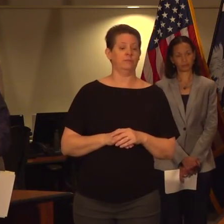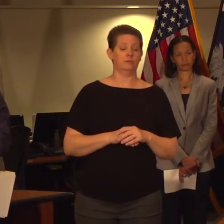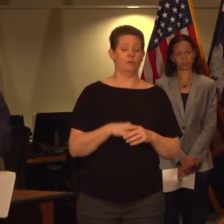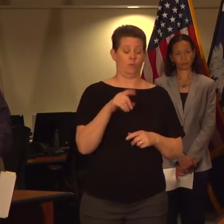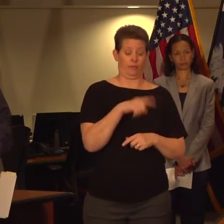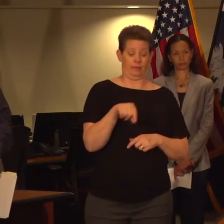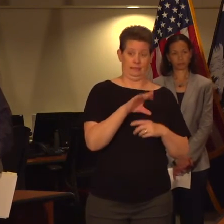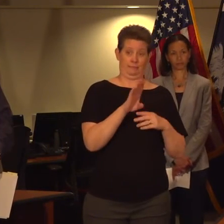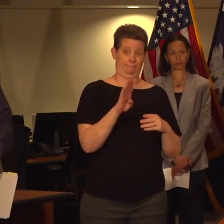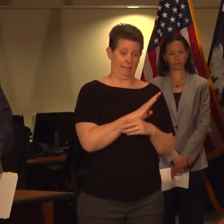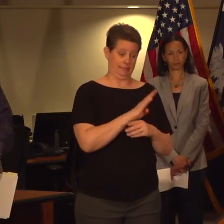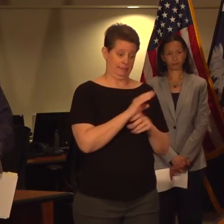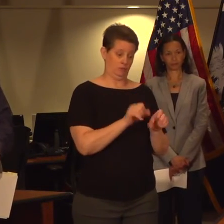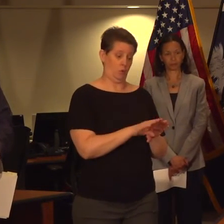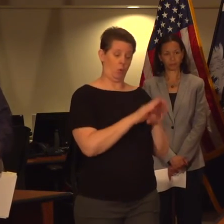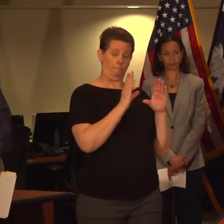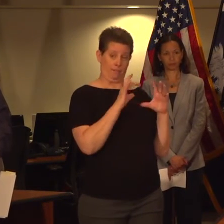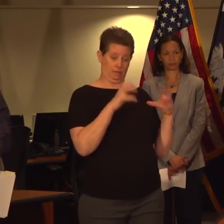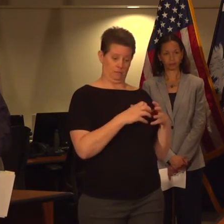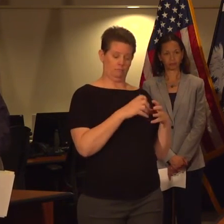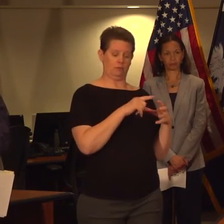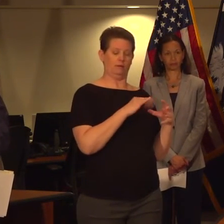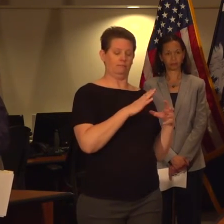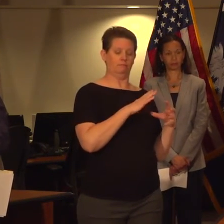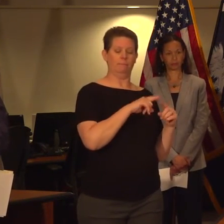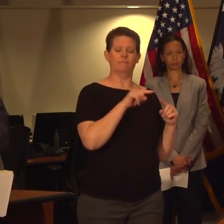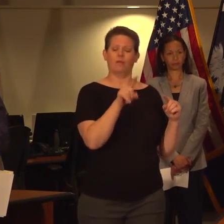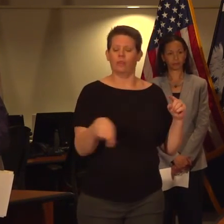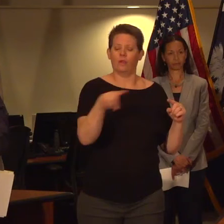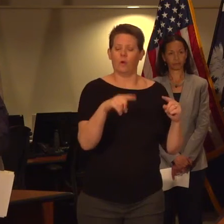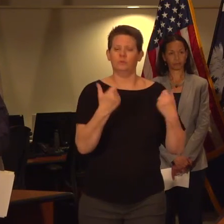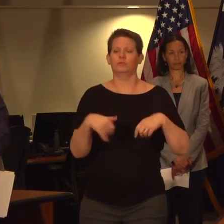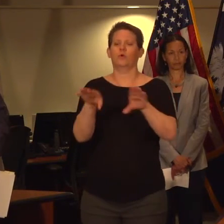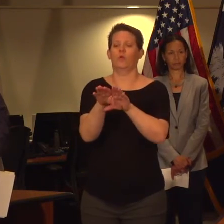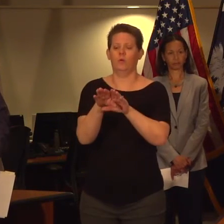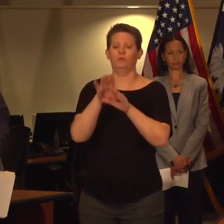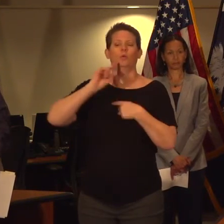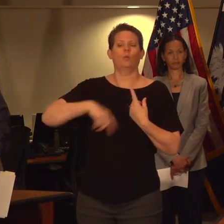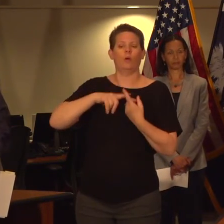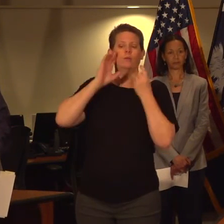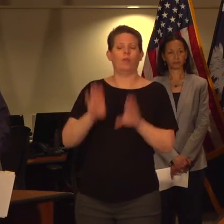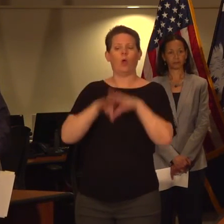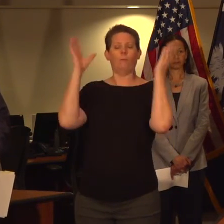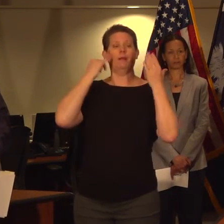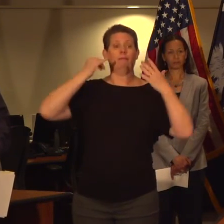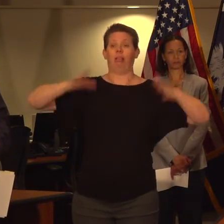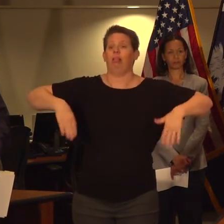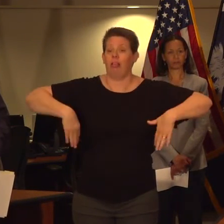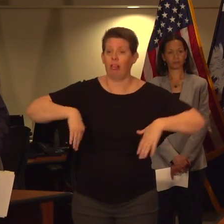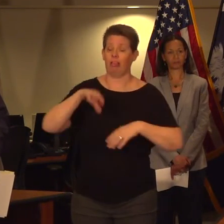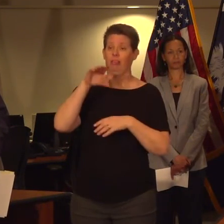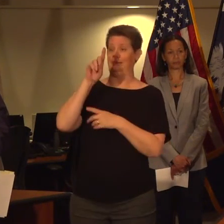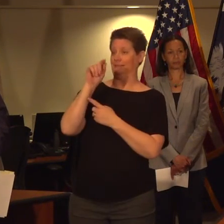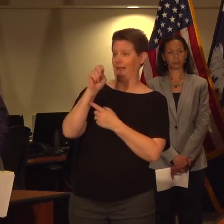of businesses. For the others that remain closed, when will you be reopening those? And if there's no set date yet, what